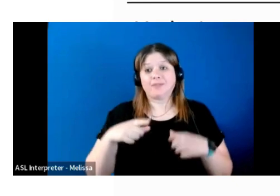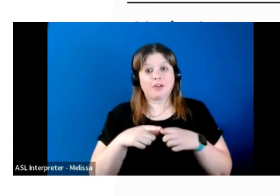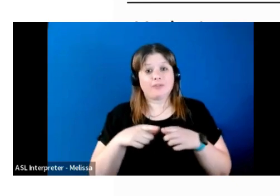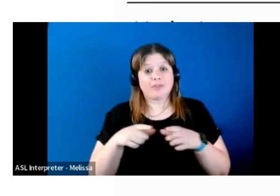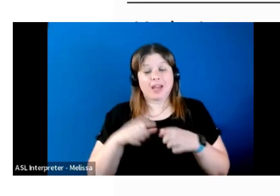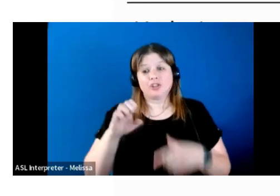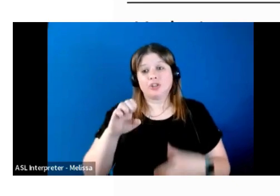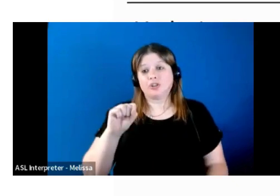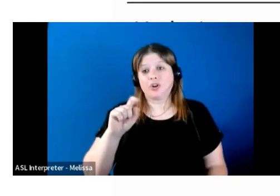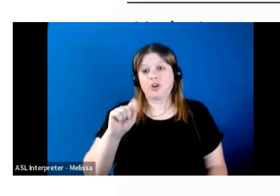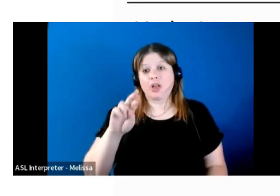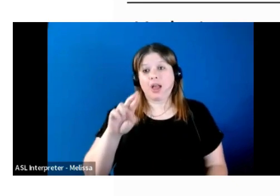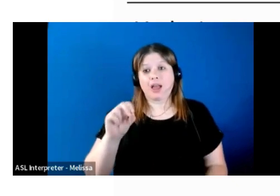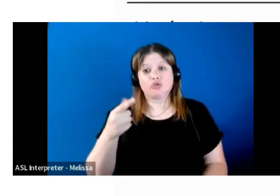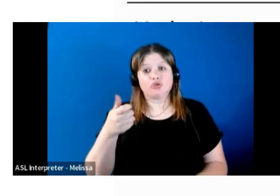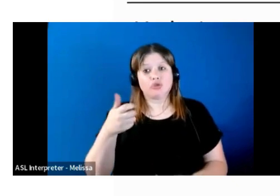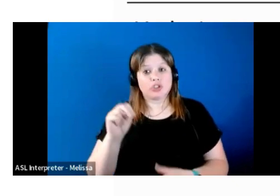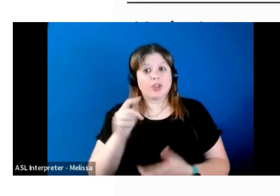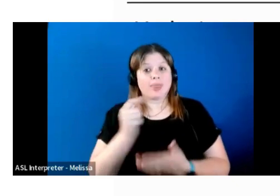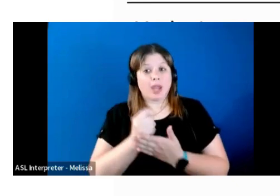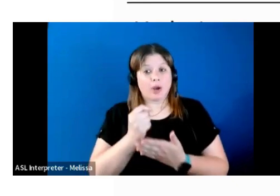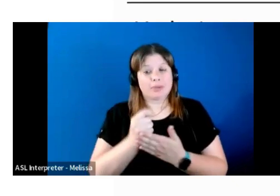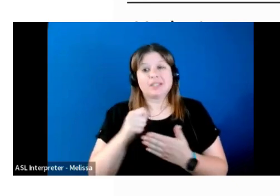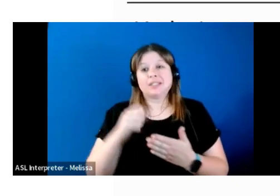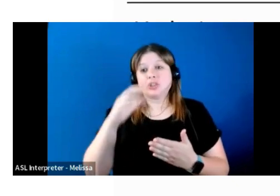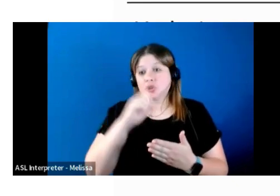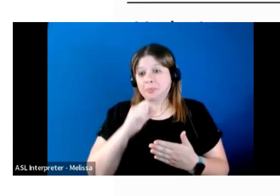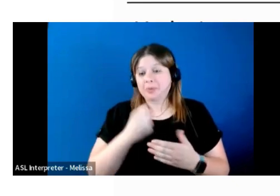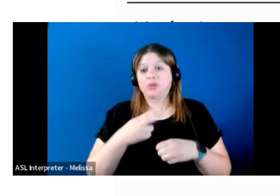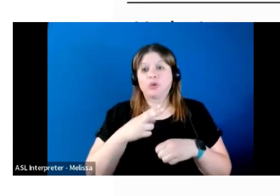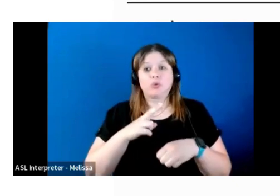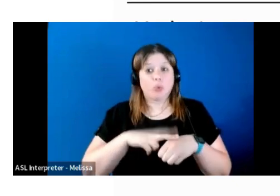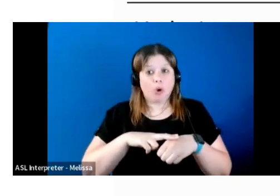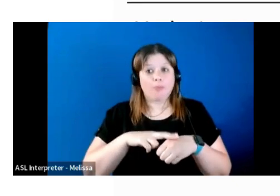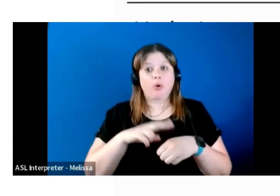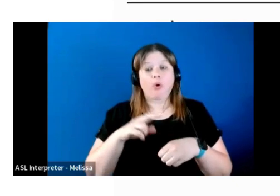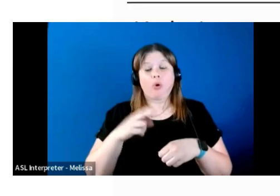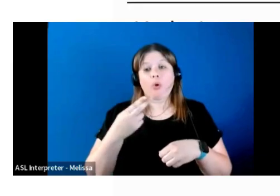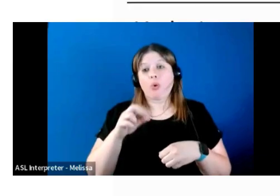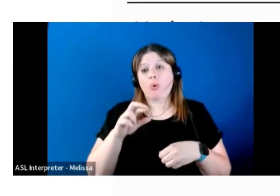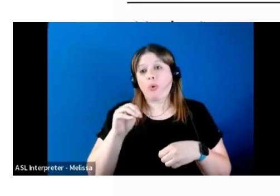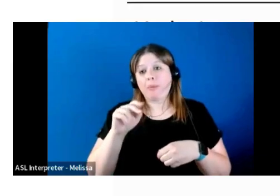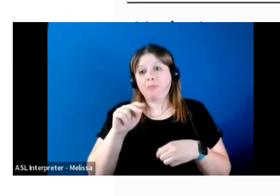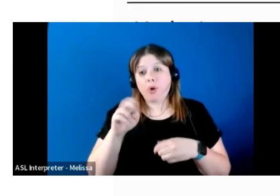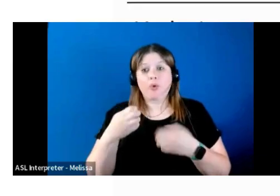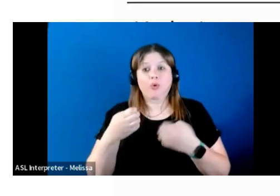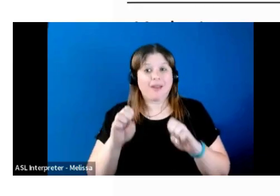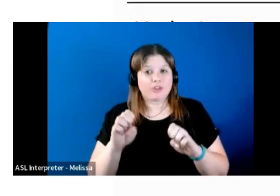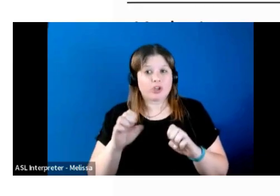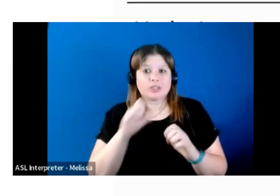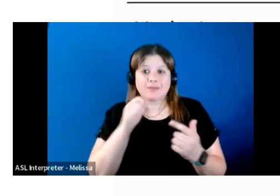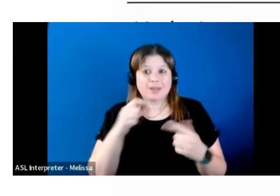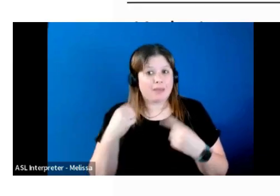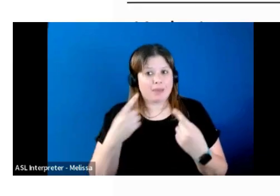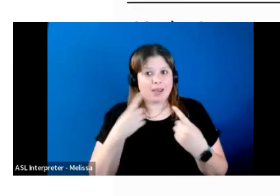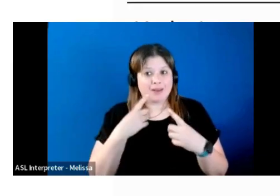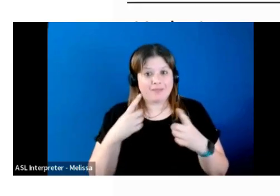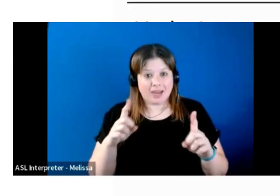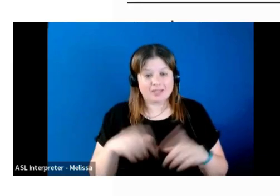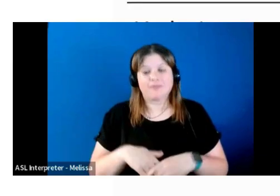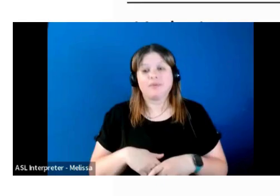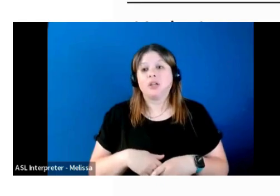have not been effective? Certainly an early stage disease or a low stage